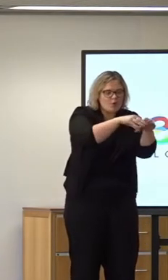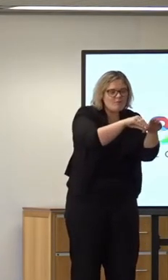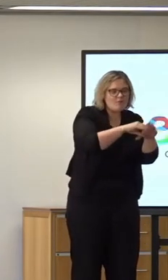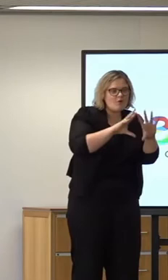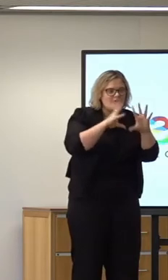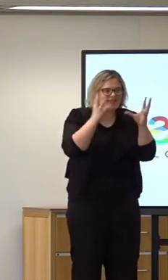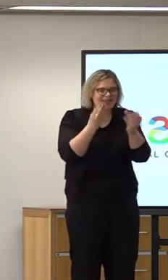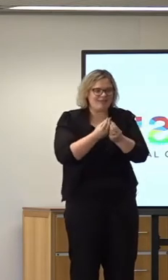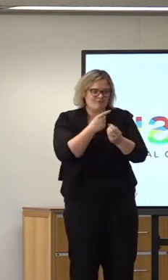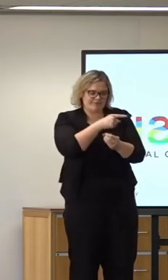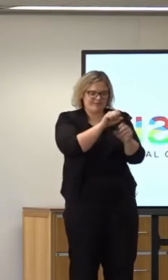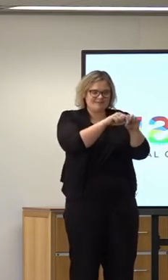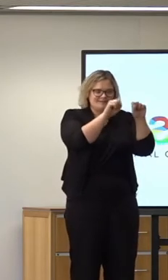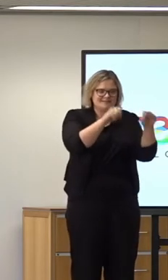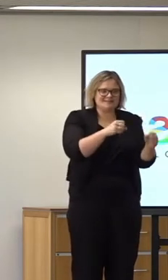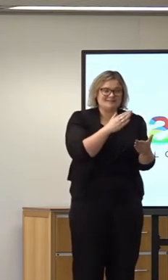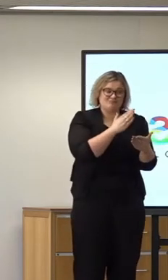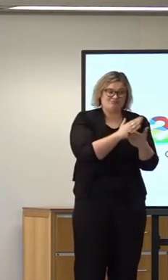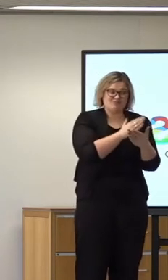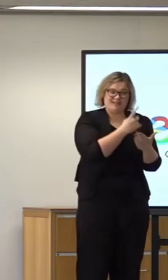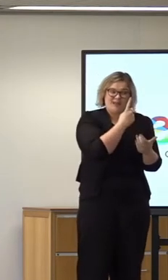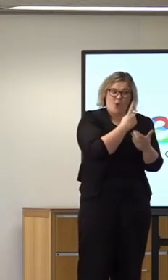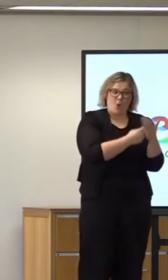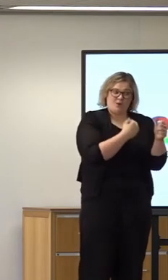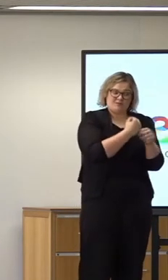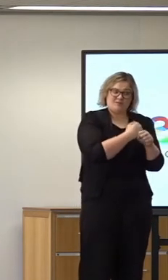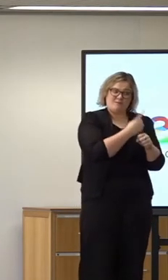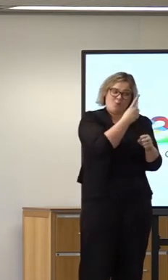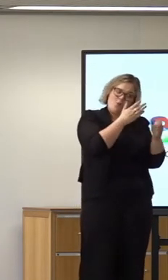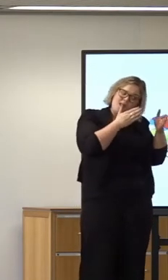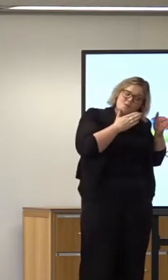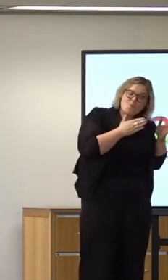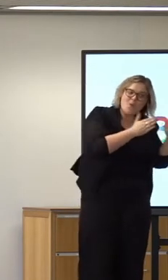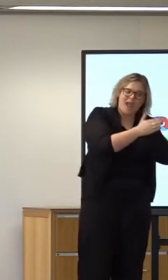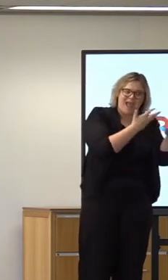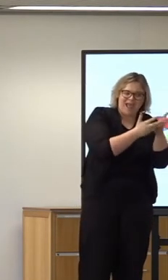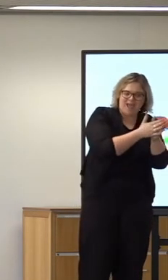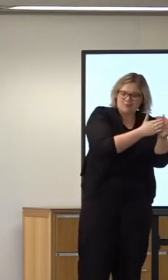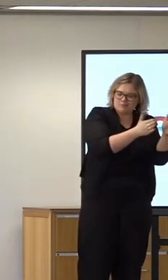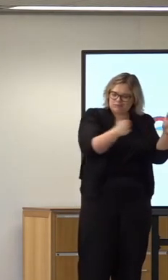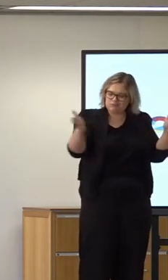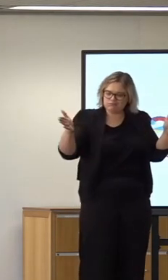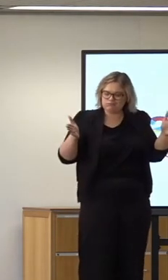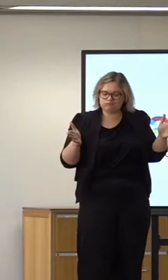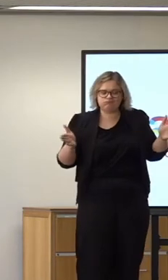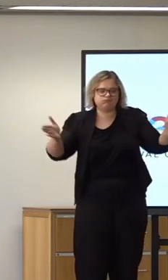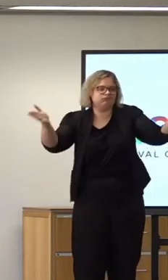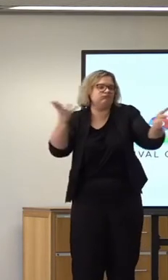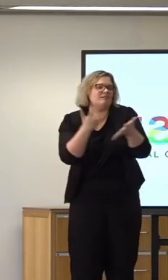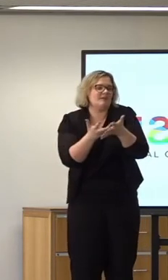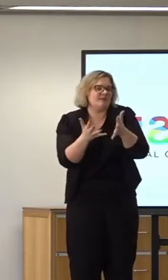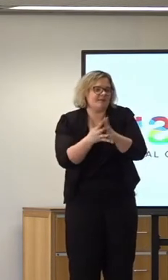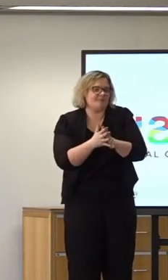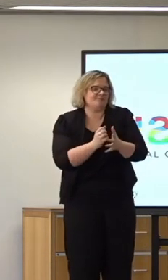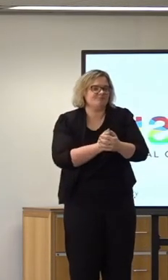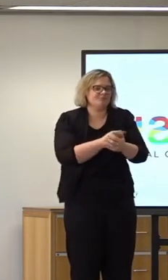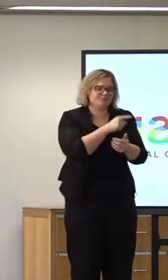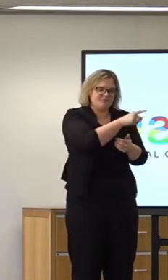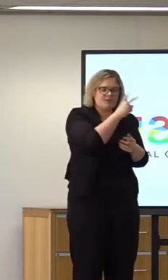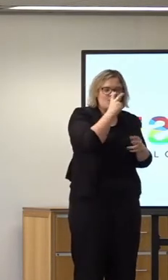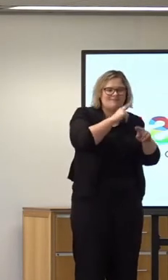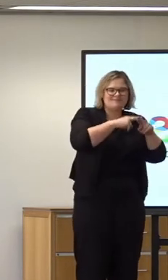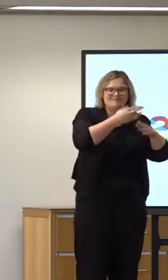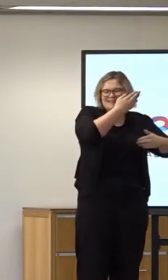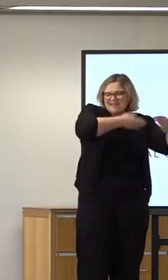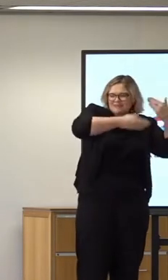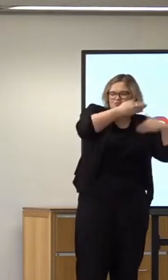incorporated into a system that is really only designed for one voice, or the idea of, you know, in that Western canon of art history and, you know,